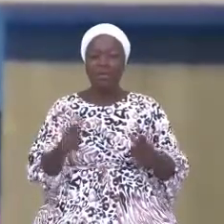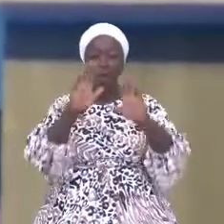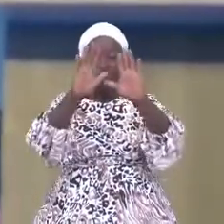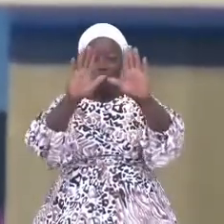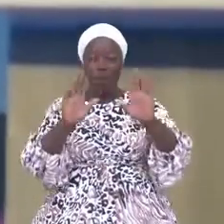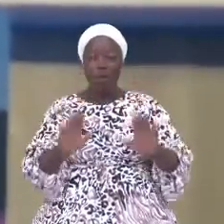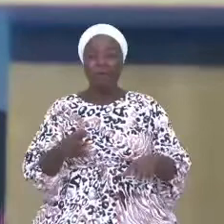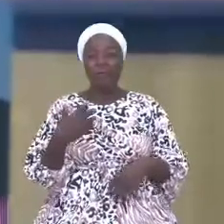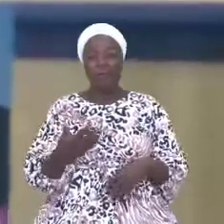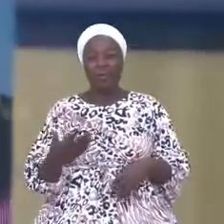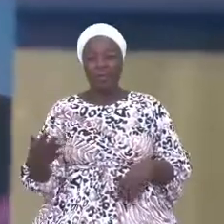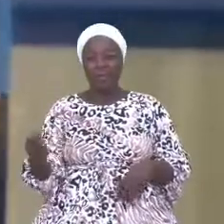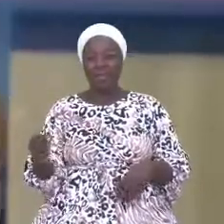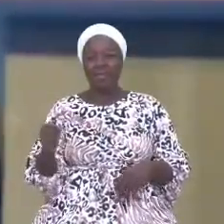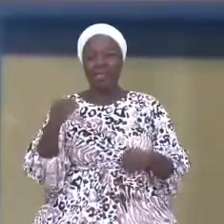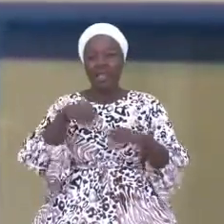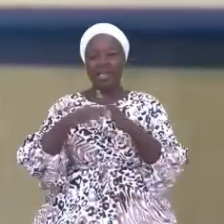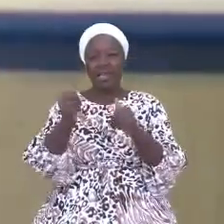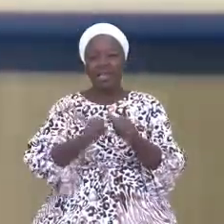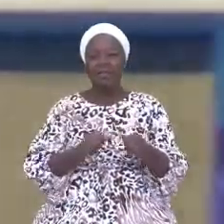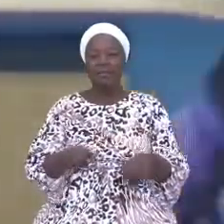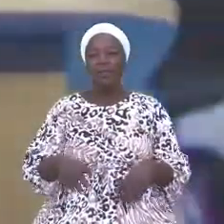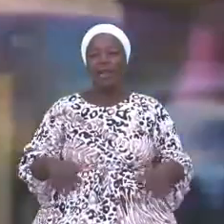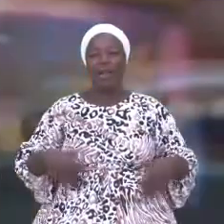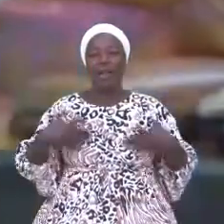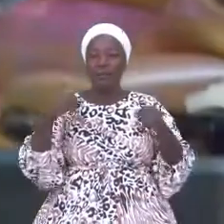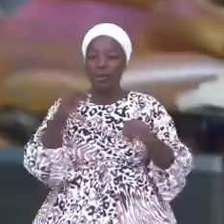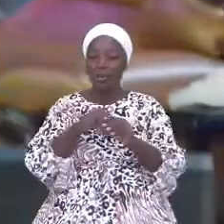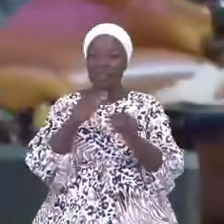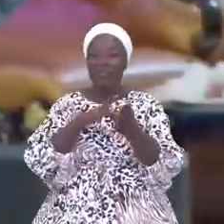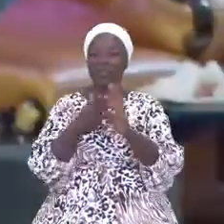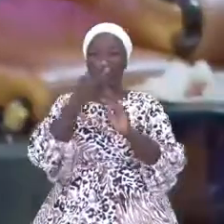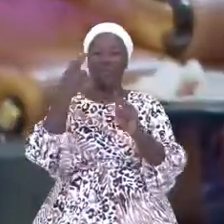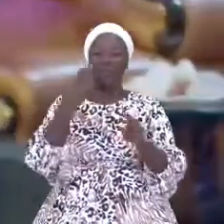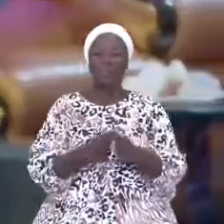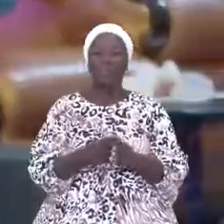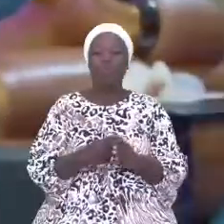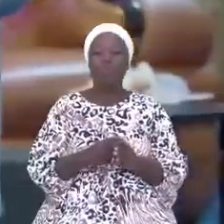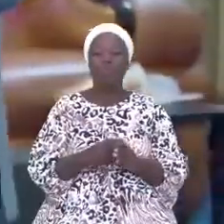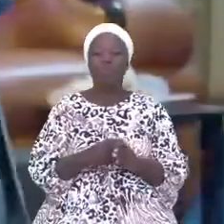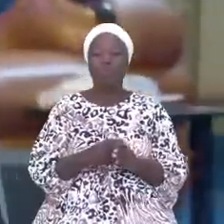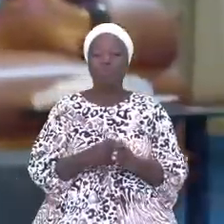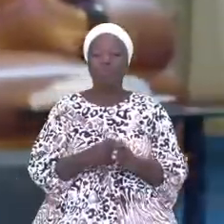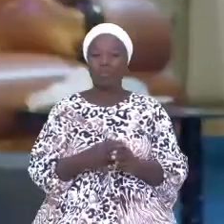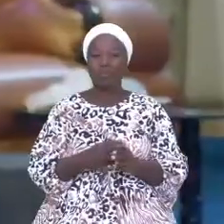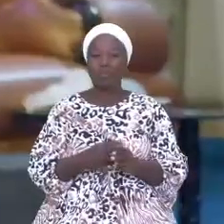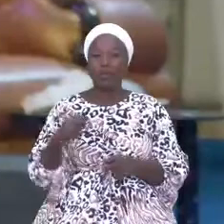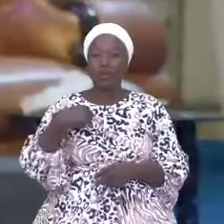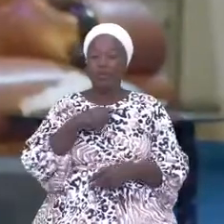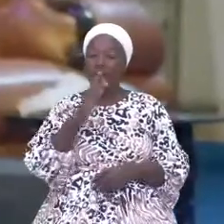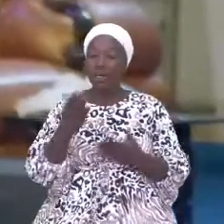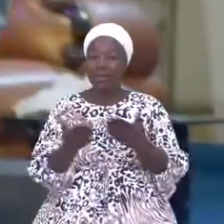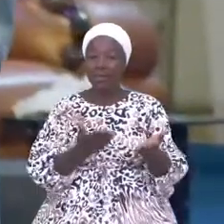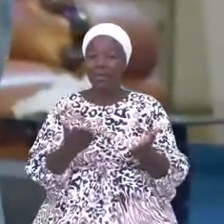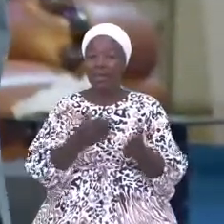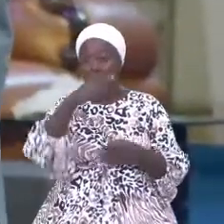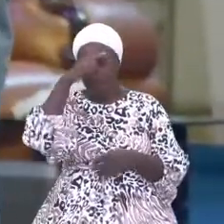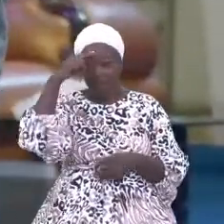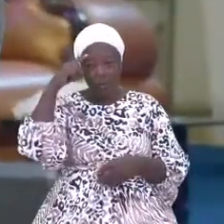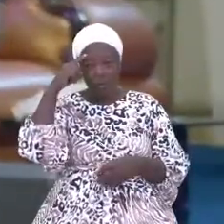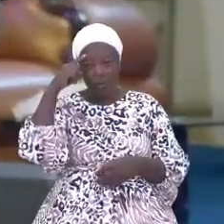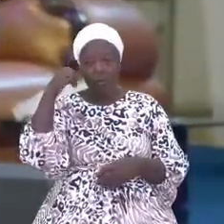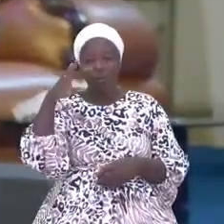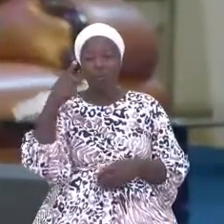wonderful things in every life in Jesus' name. We're here because of